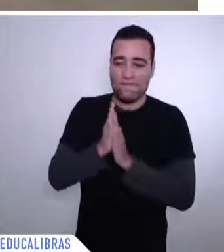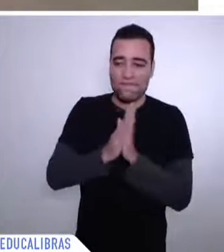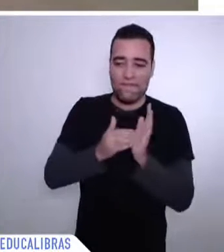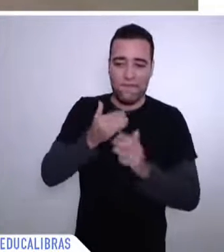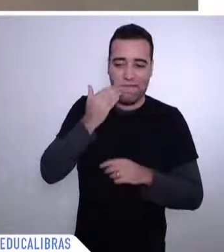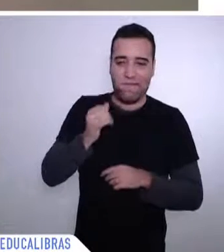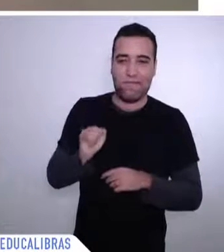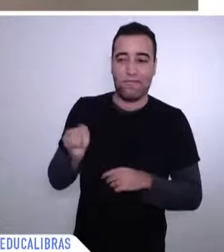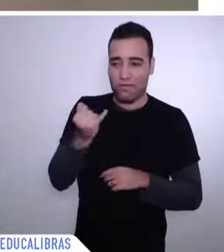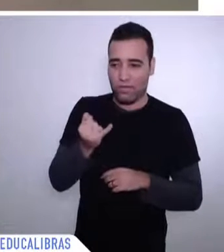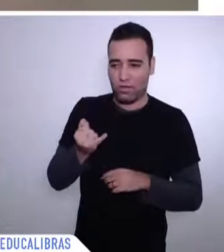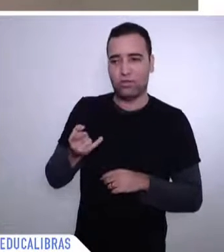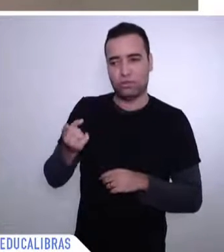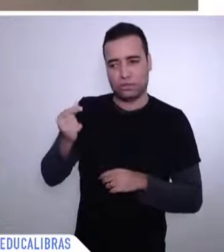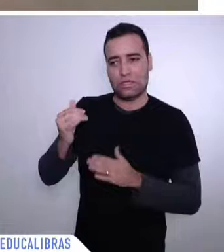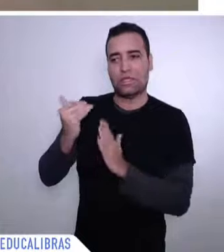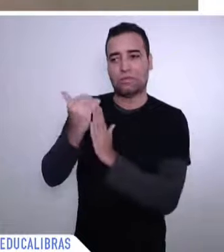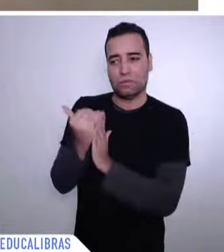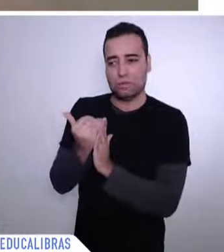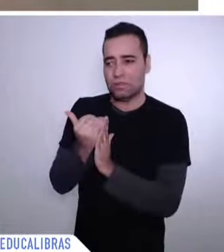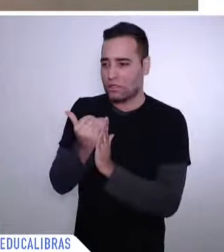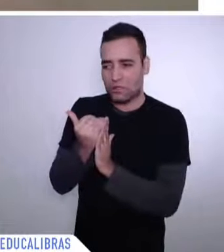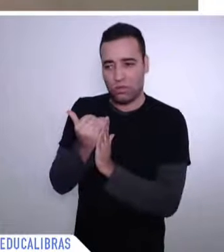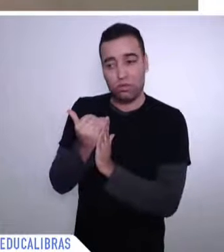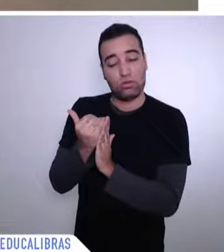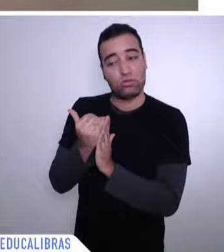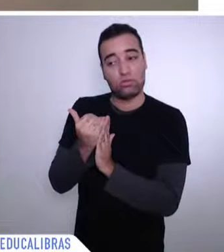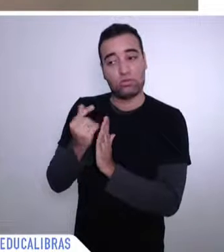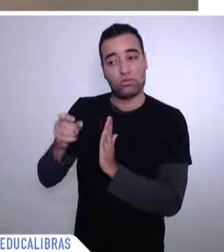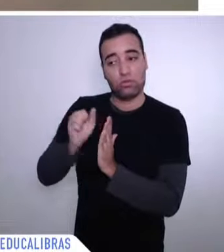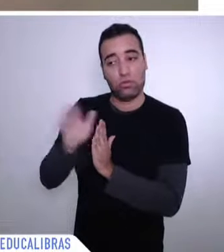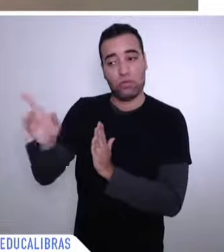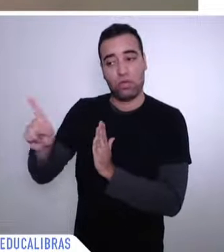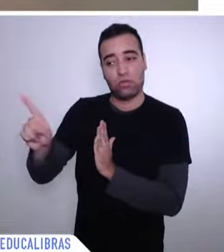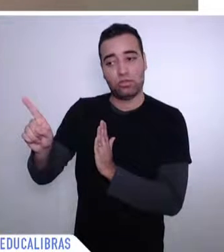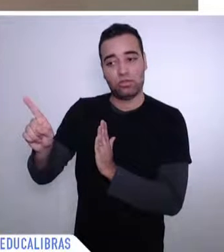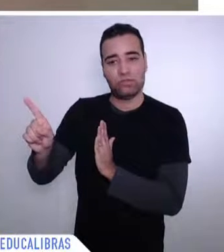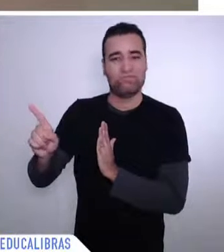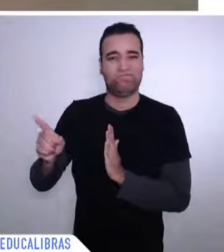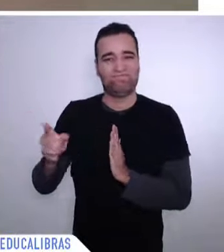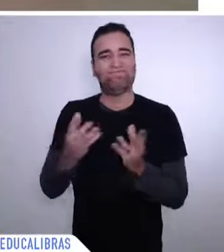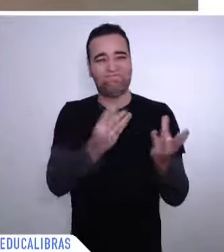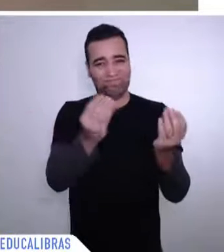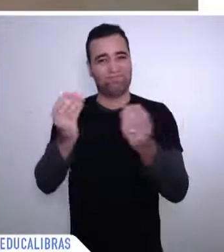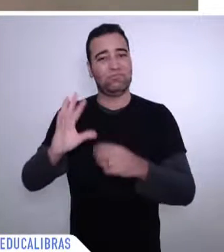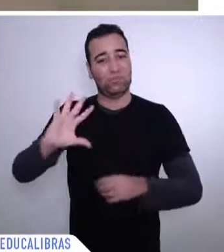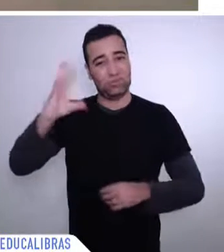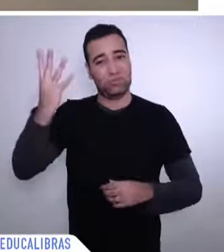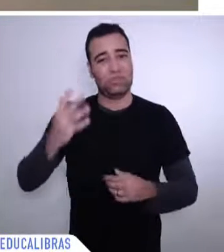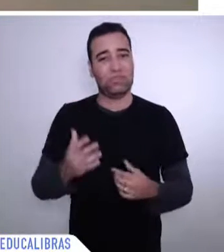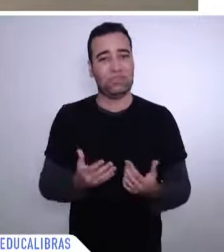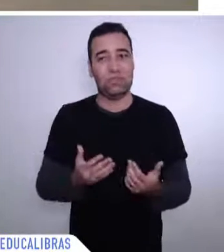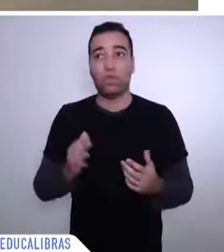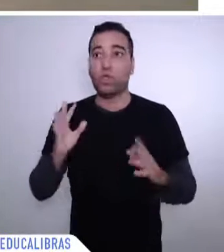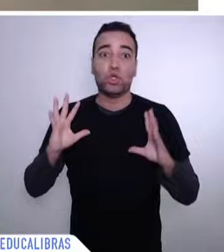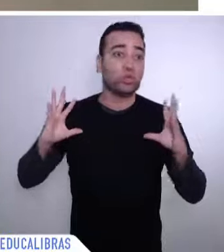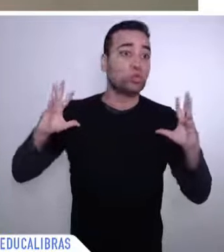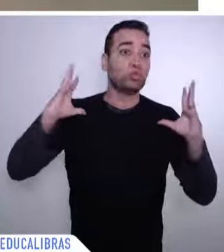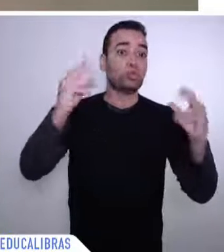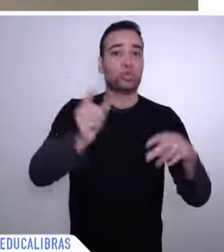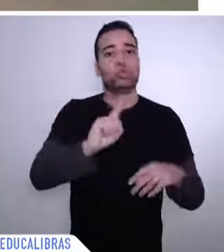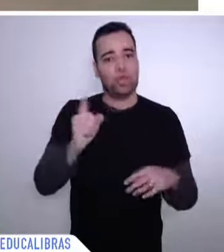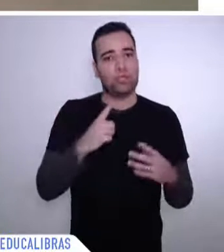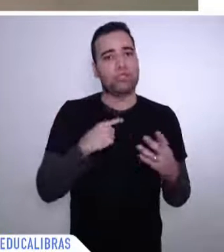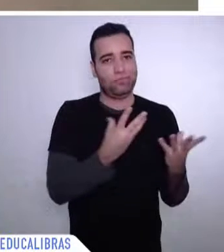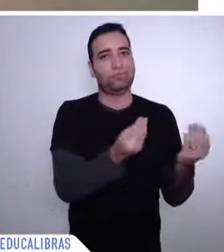is a significant issue. We need to address this monopsony. We need to address the imbalance in bargaining power. And of course, one